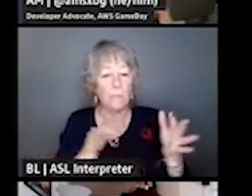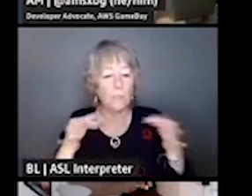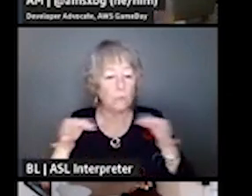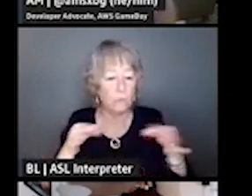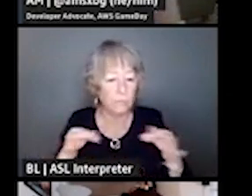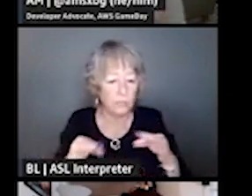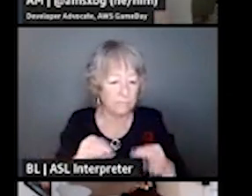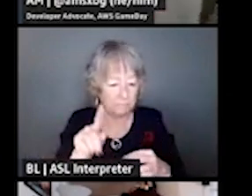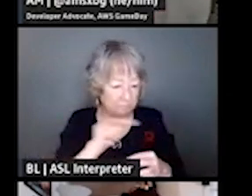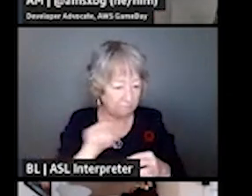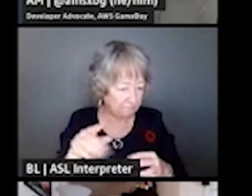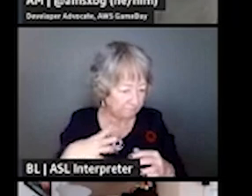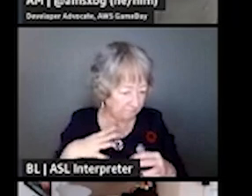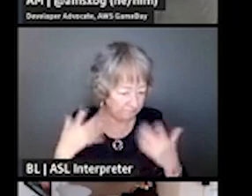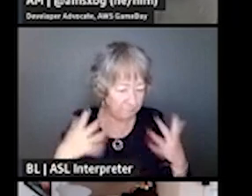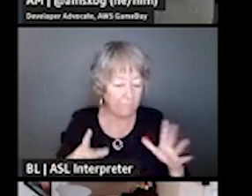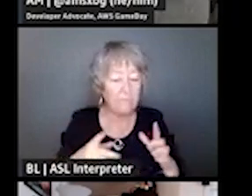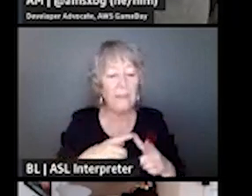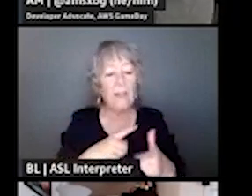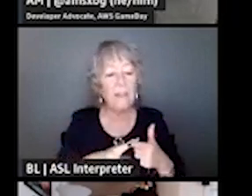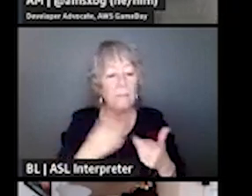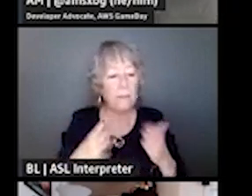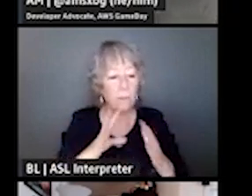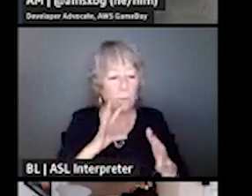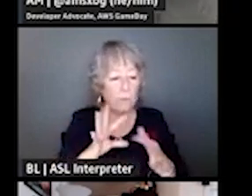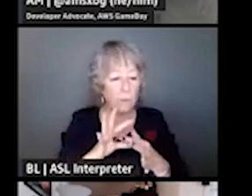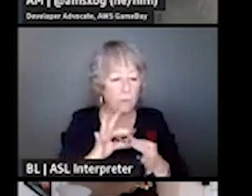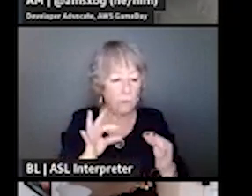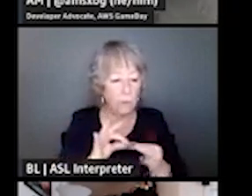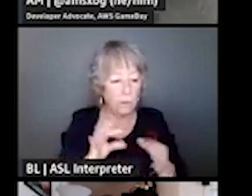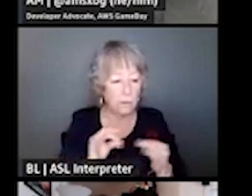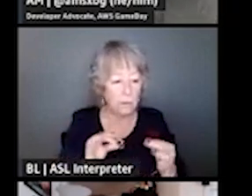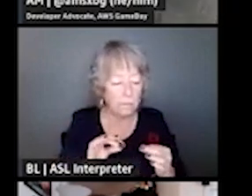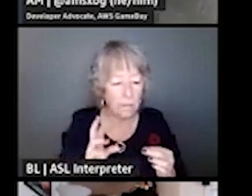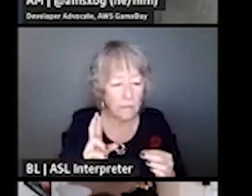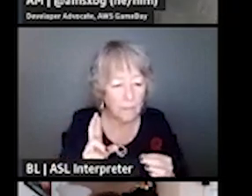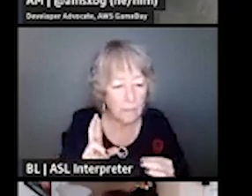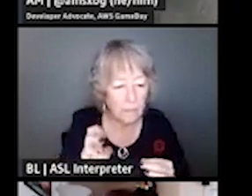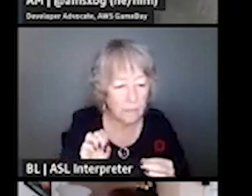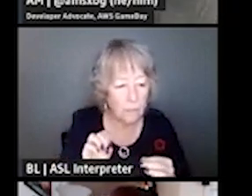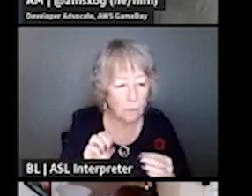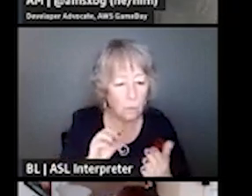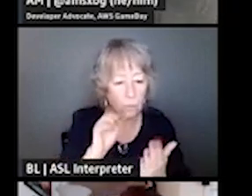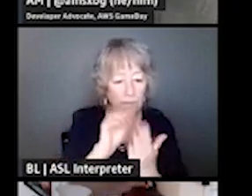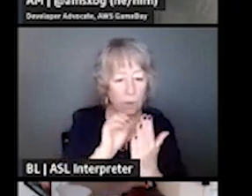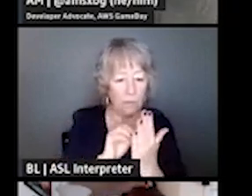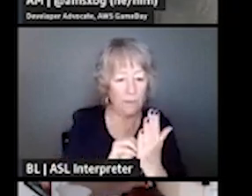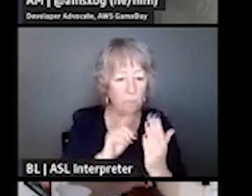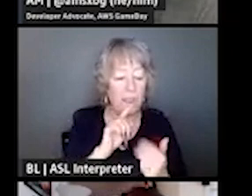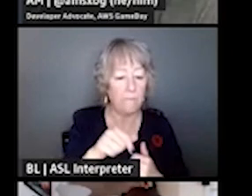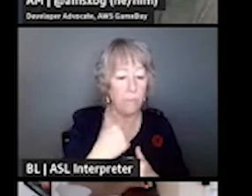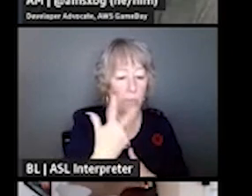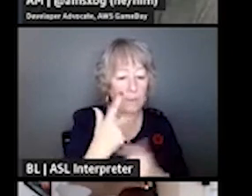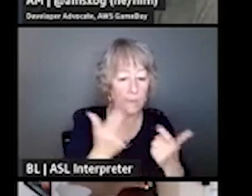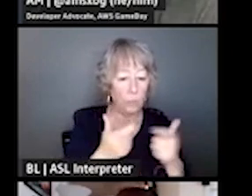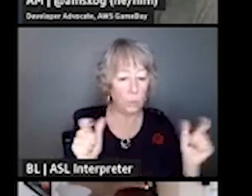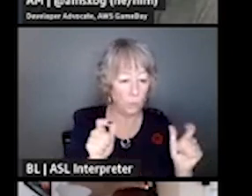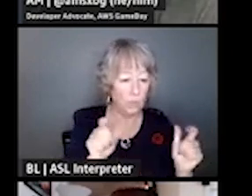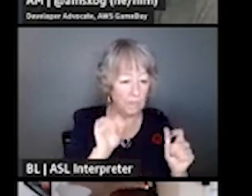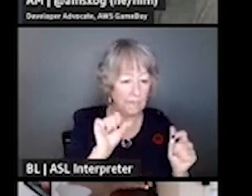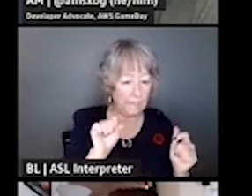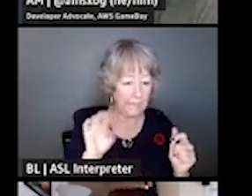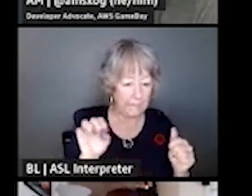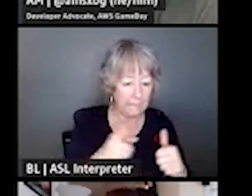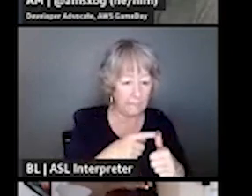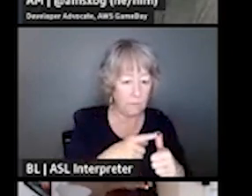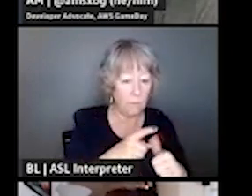then like when Pavni was talking about like we predominantly have three use cases. So one is the time series. That's what